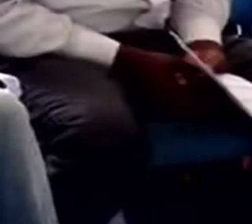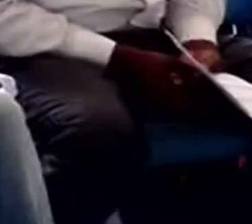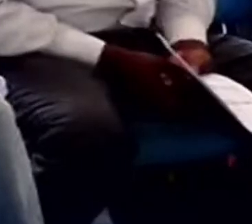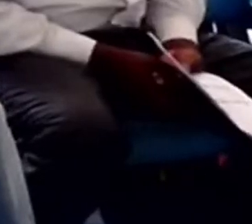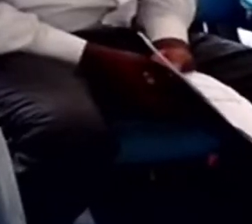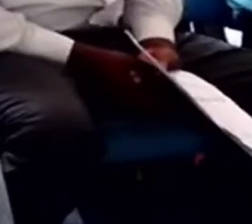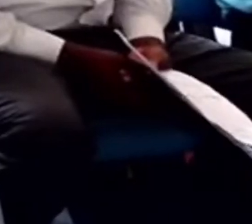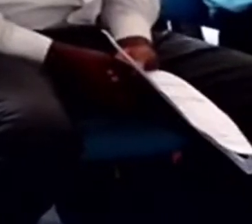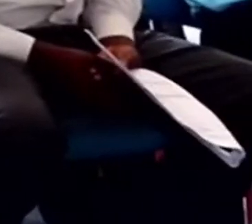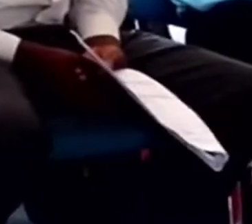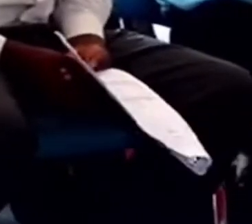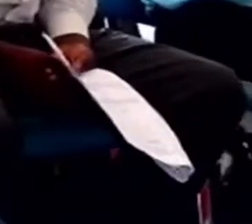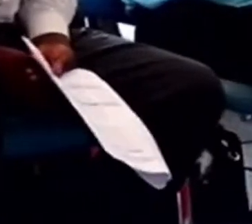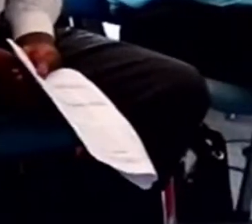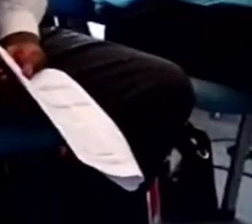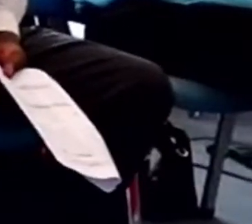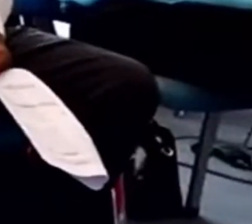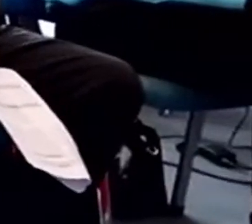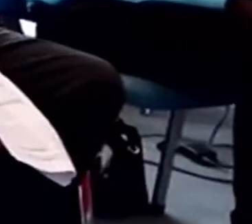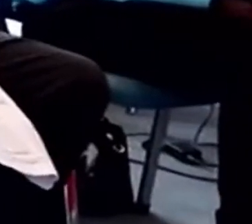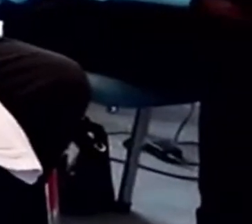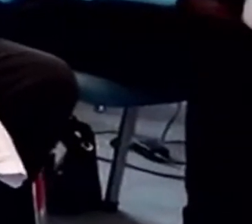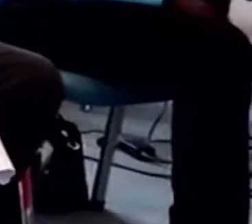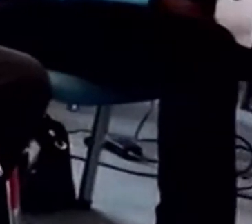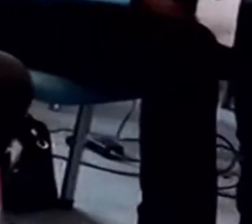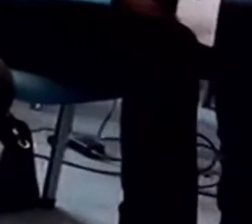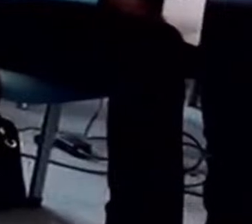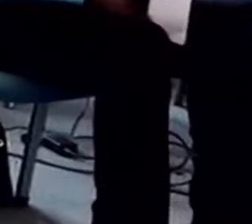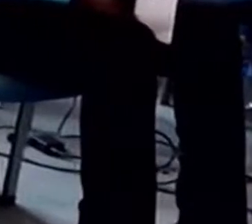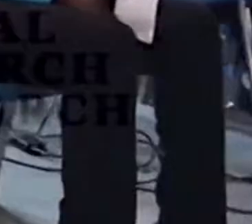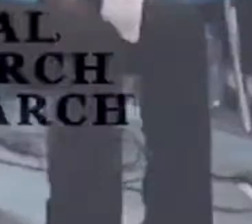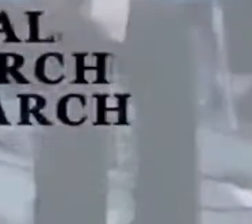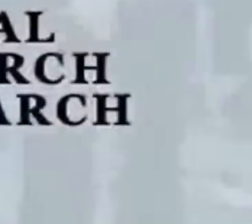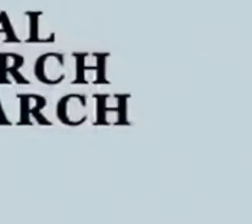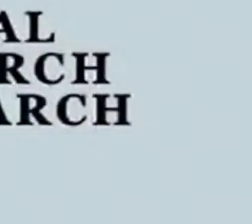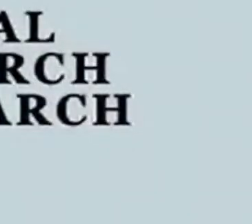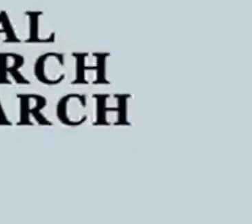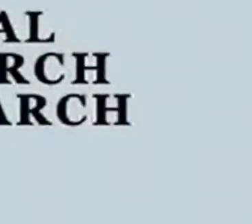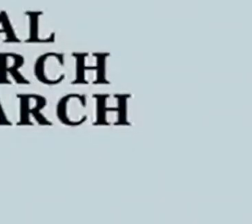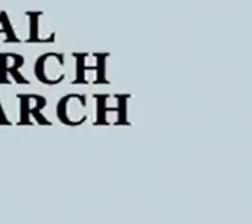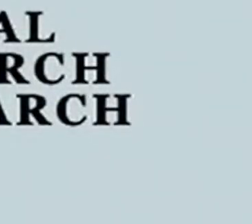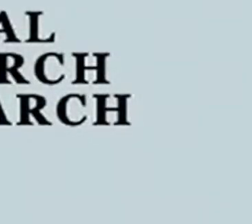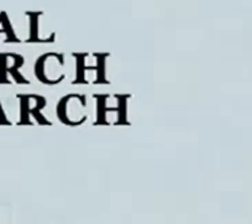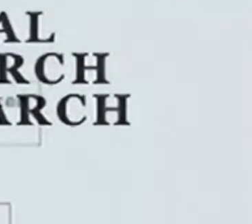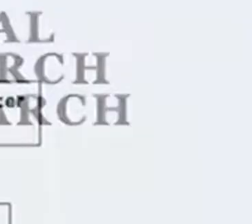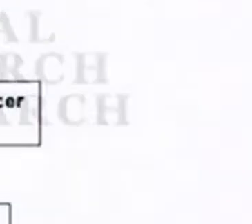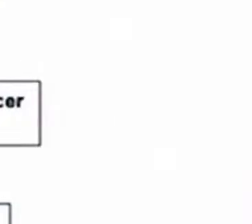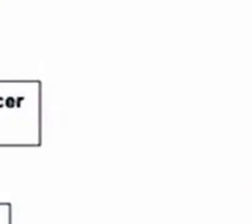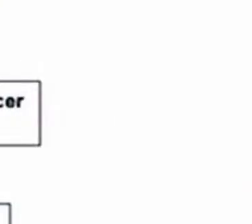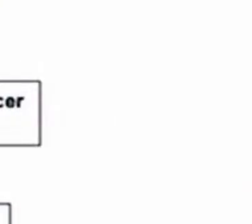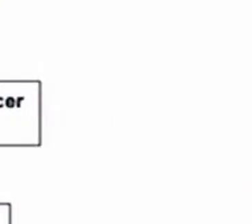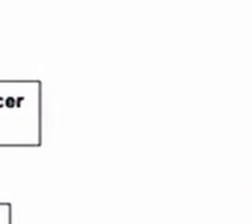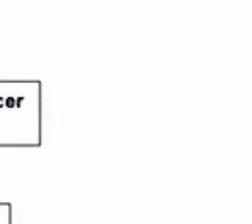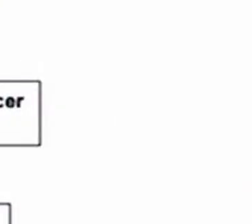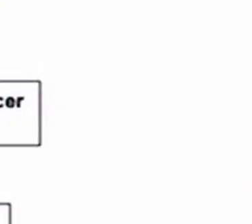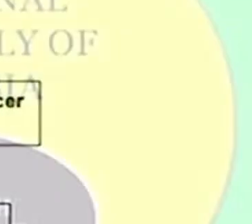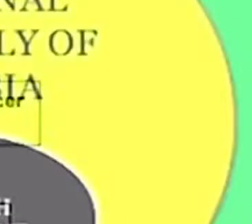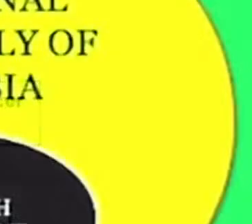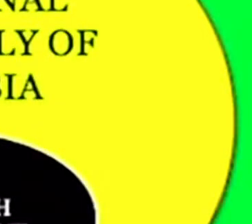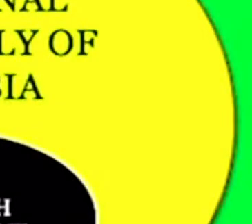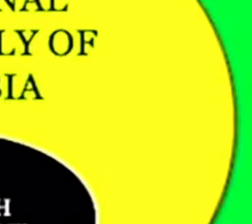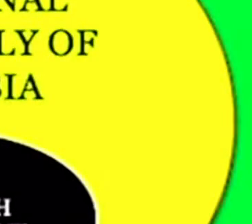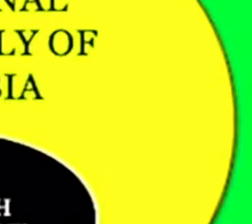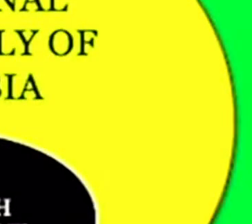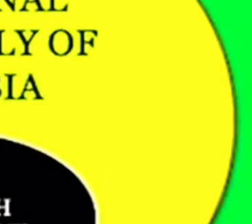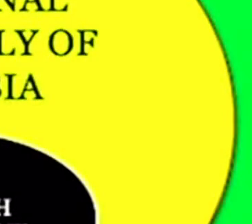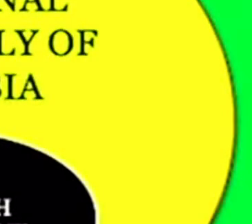The constituency officers were taken through various topics that included the overview of the National Assembly of Zambia Research Department.